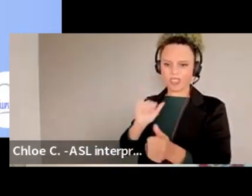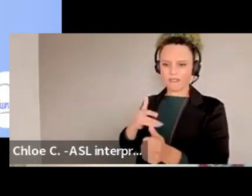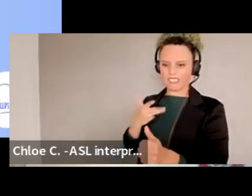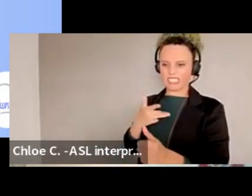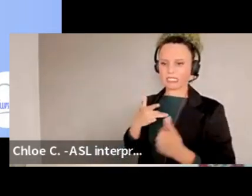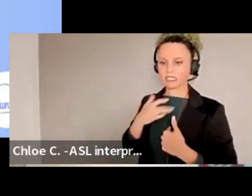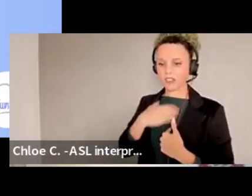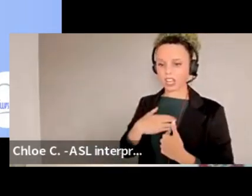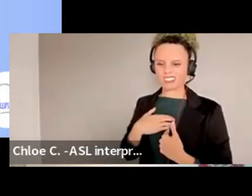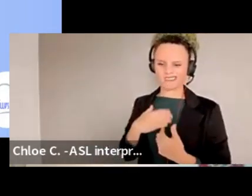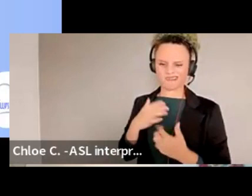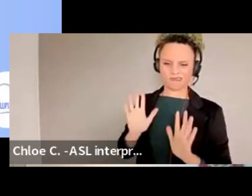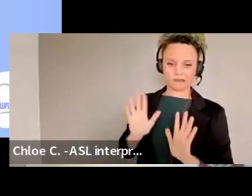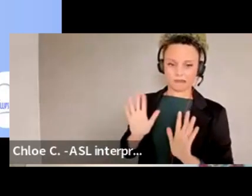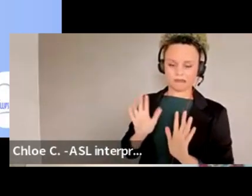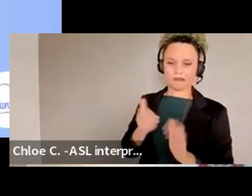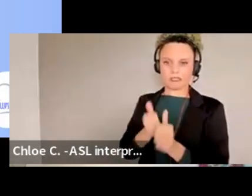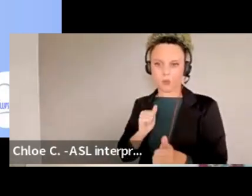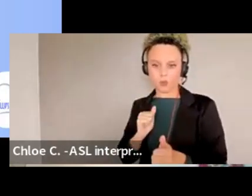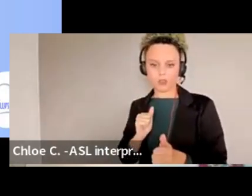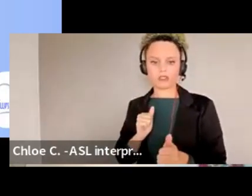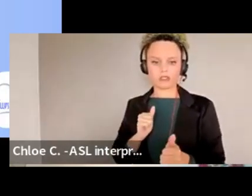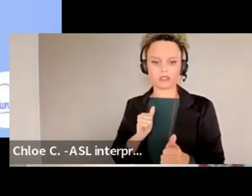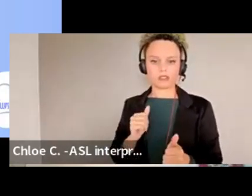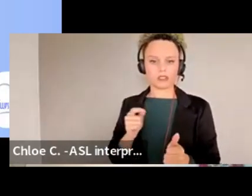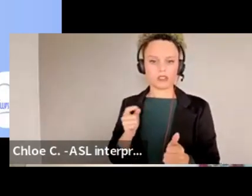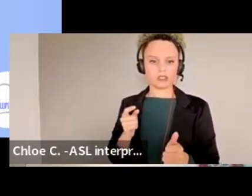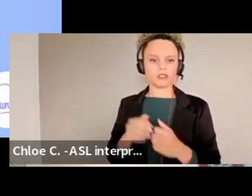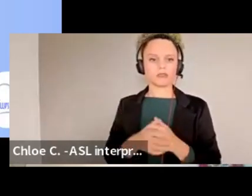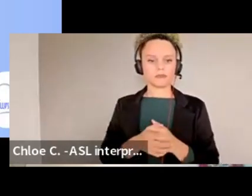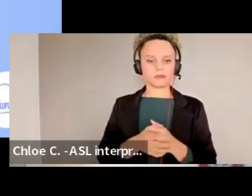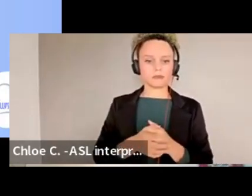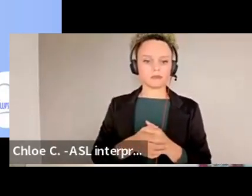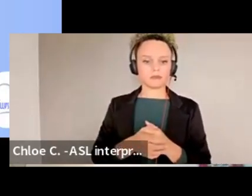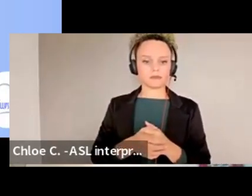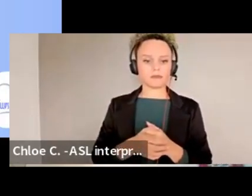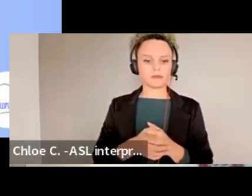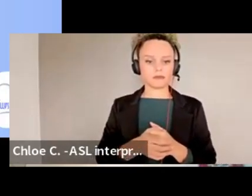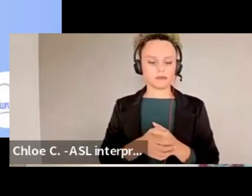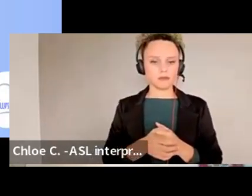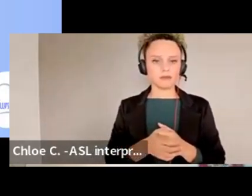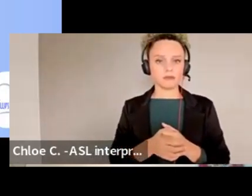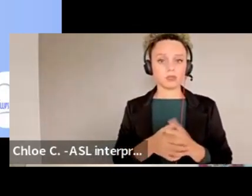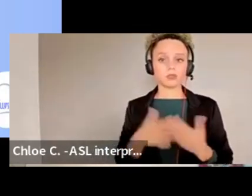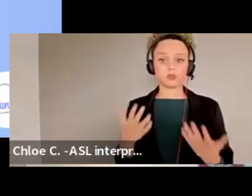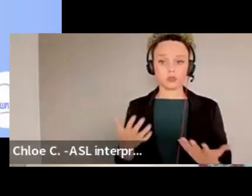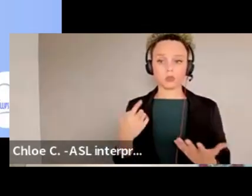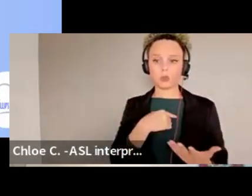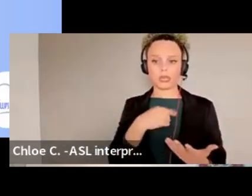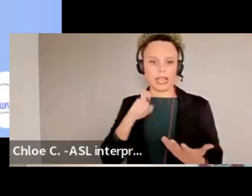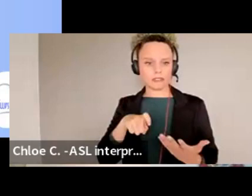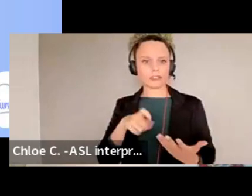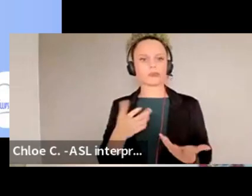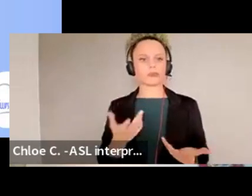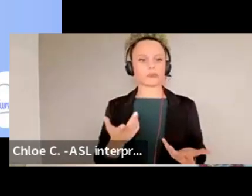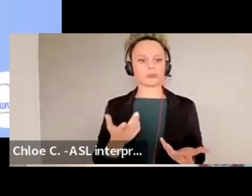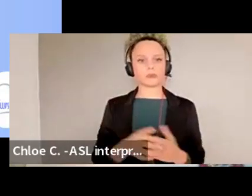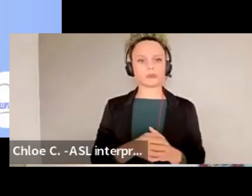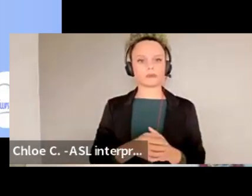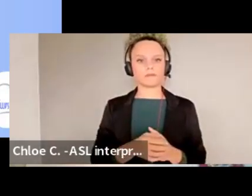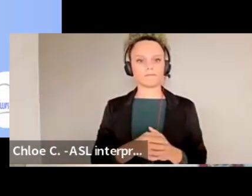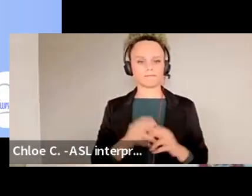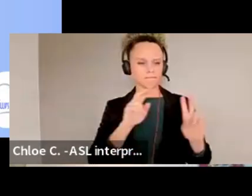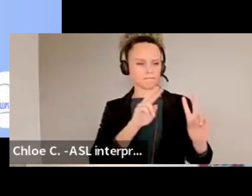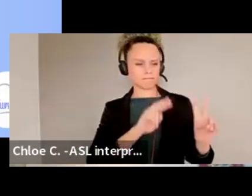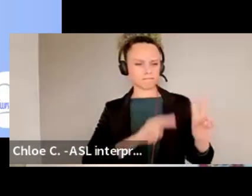meal, they are overeating to try and avoid probably those feelings of hunger. And that worry that they might